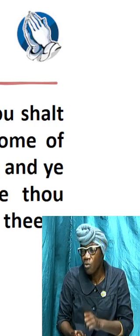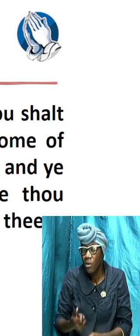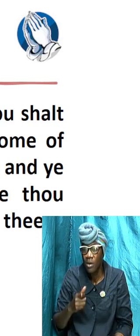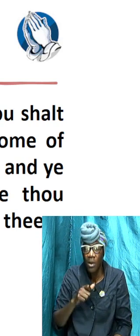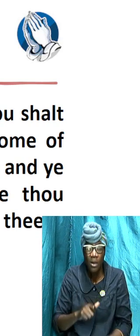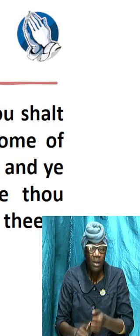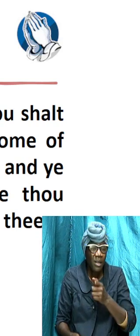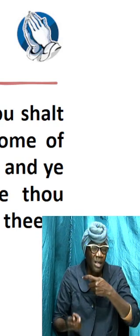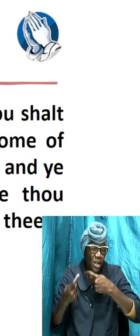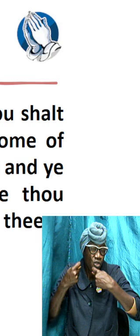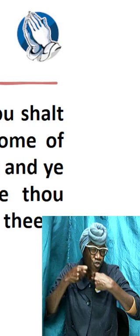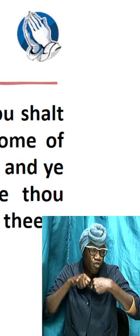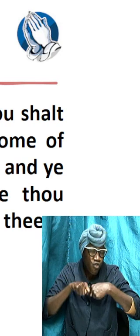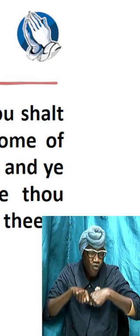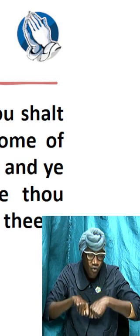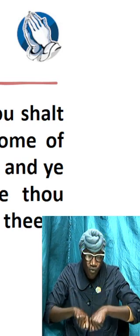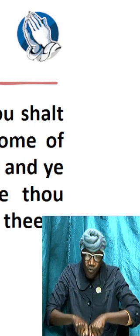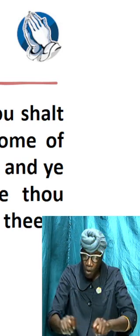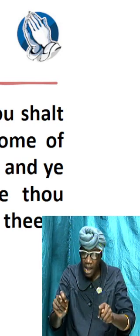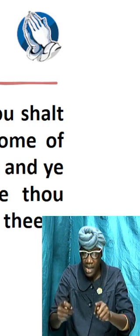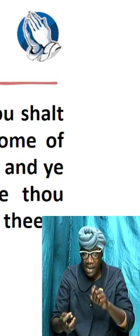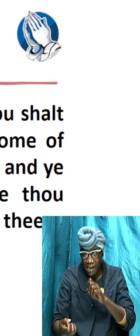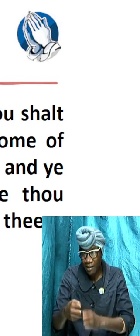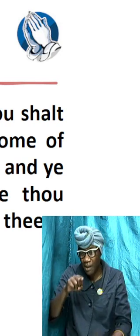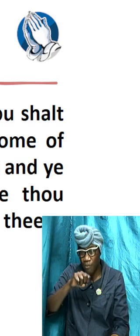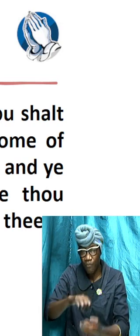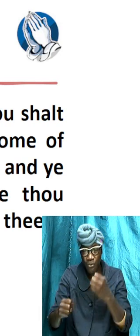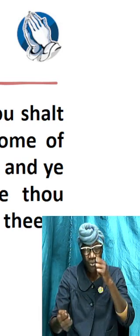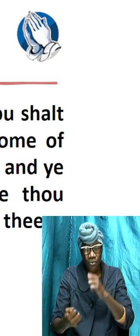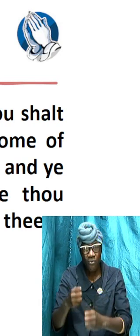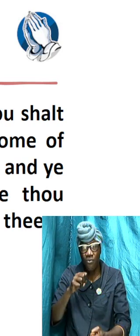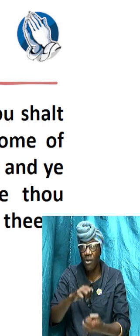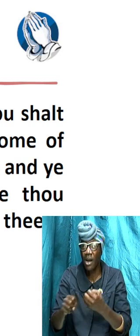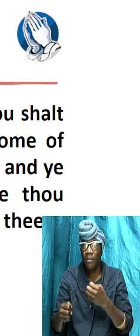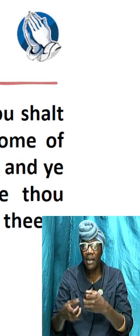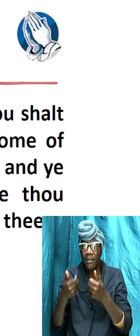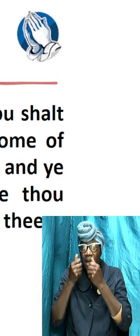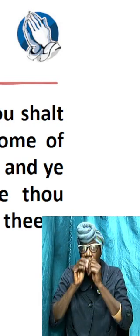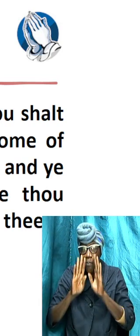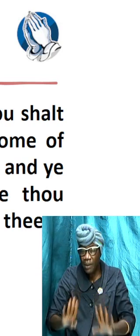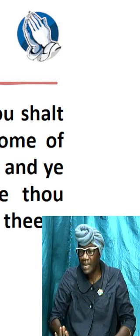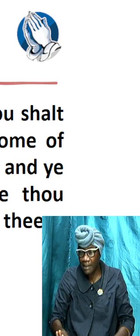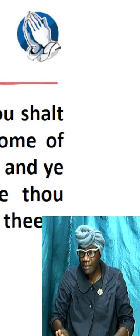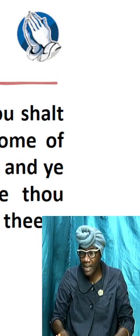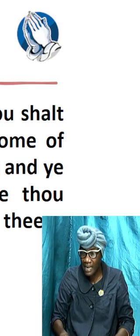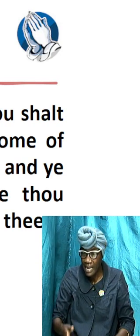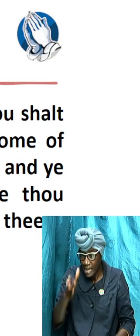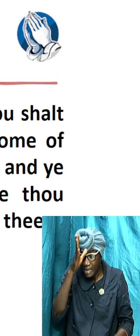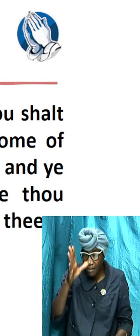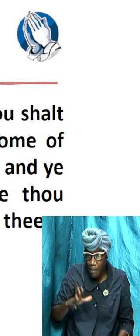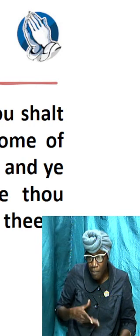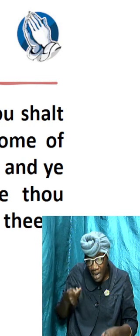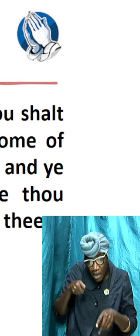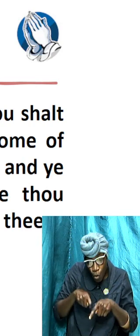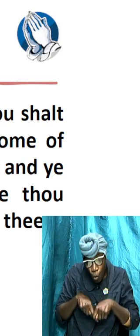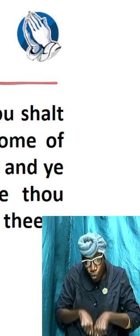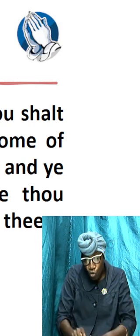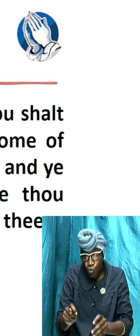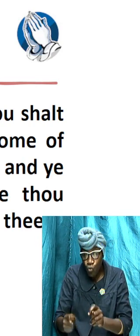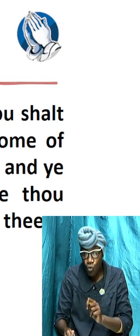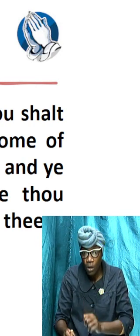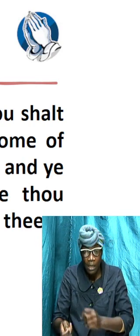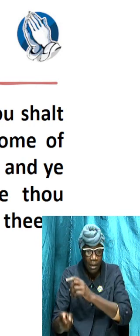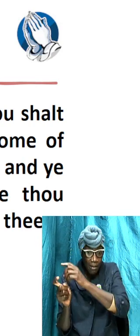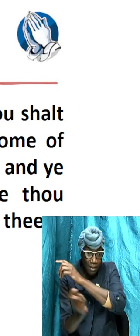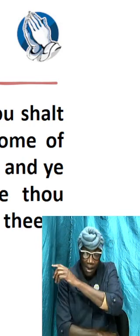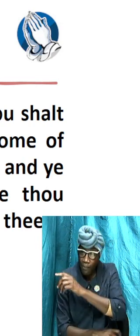saying, blessed is the man that endured temptation. For when he is tried, he shall receive the crown